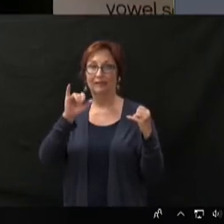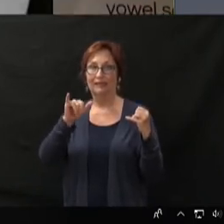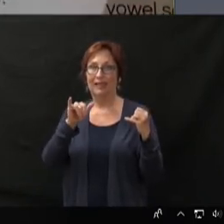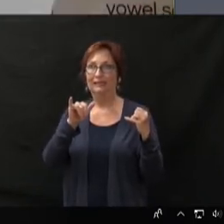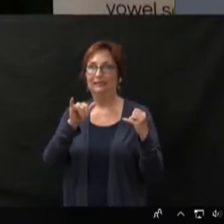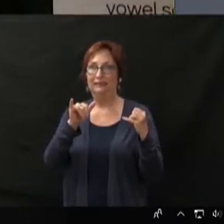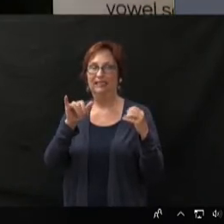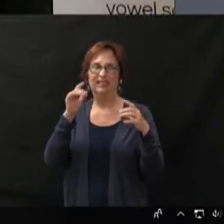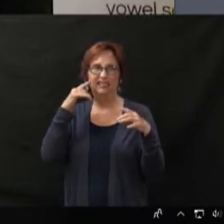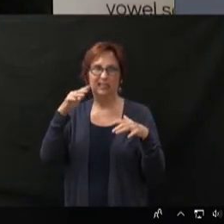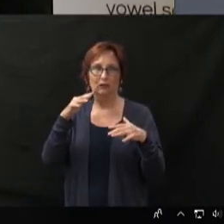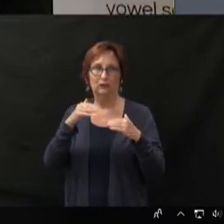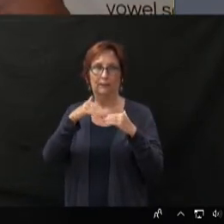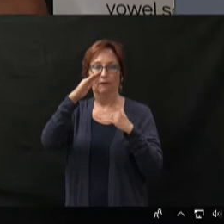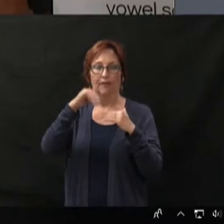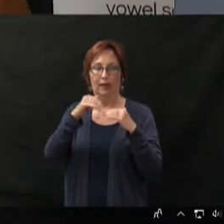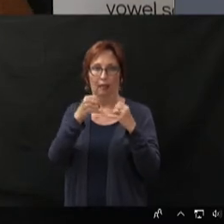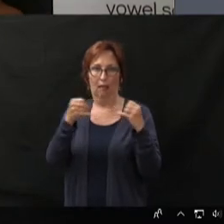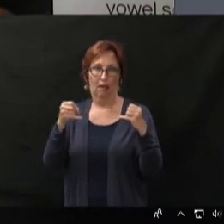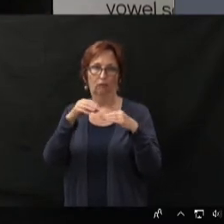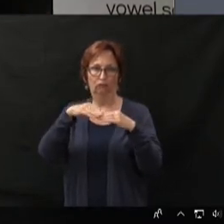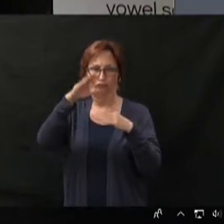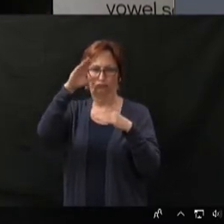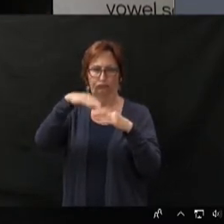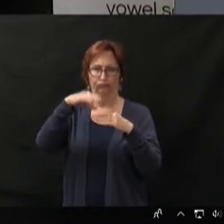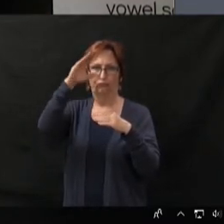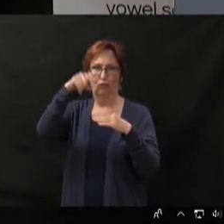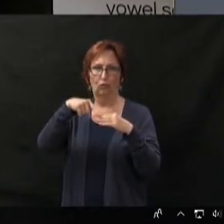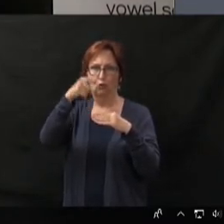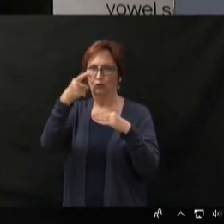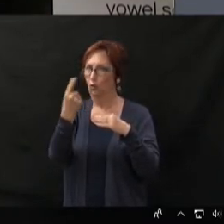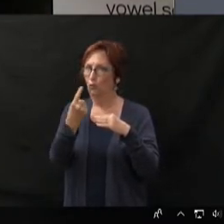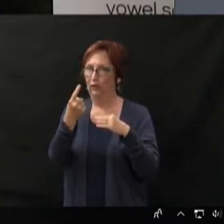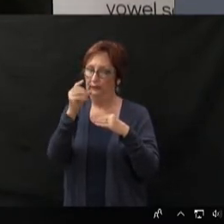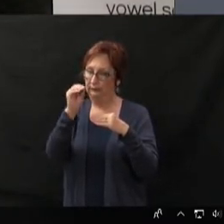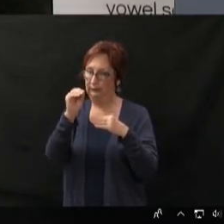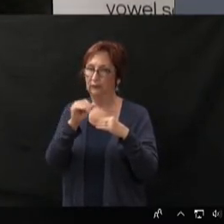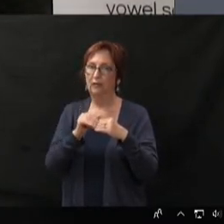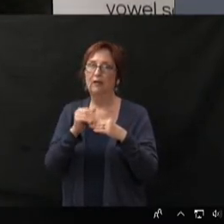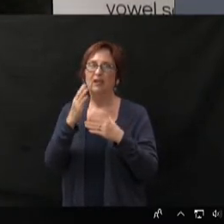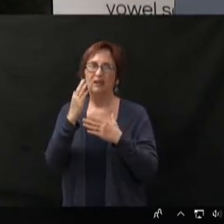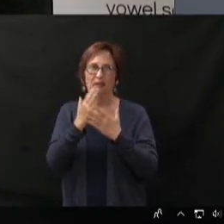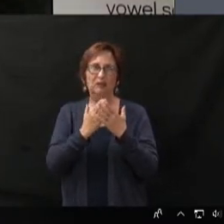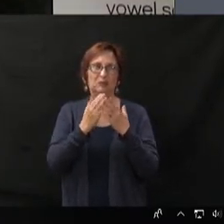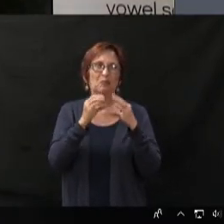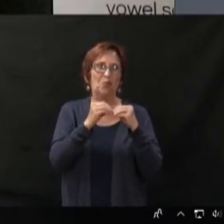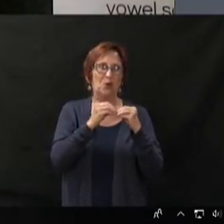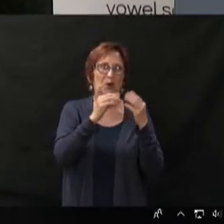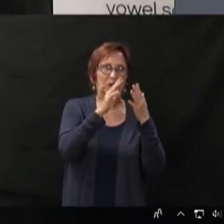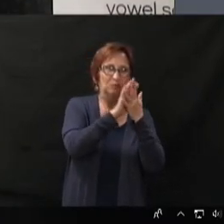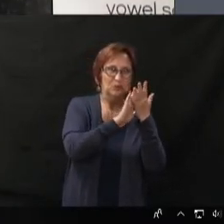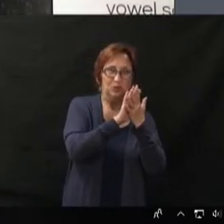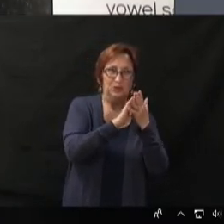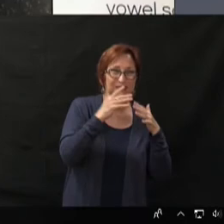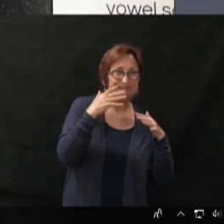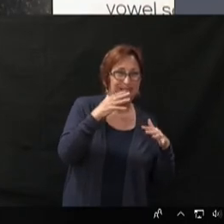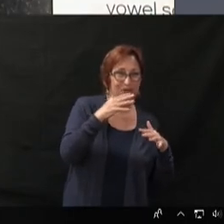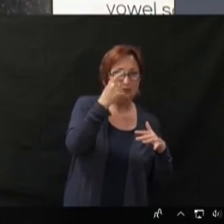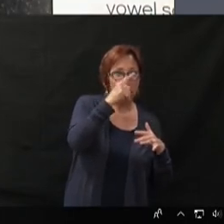sounds above the line. Now, there are some more obscure sounds for some of